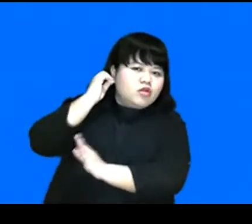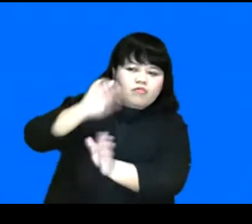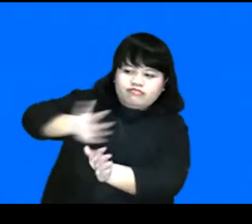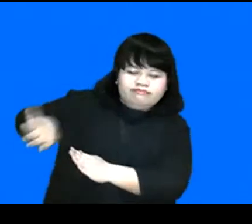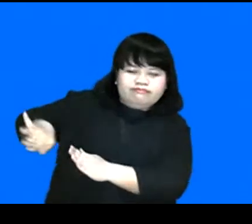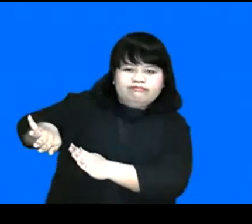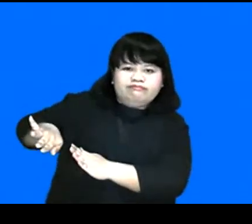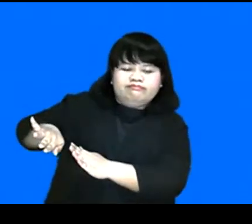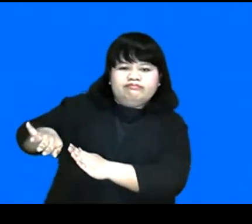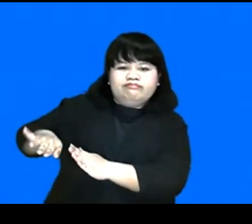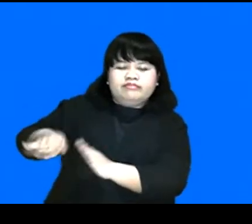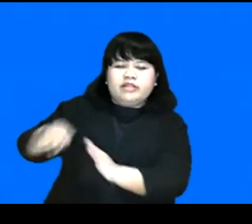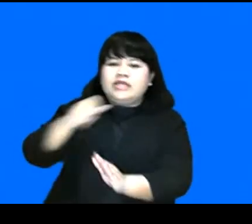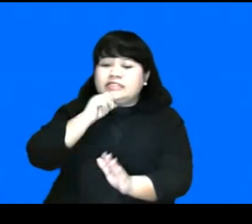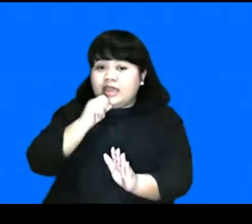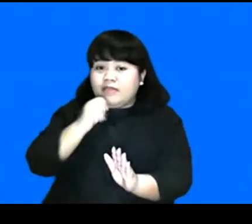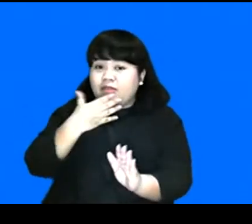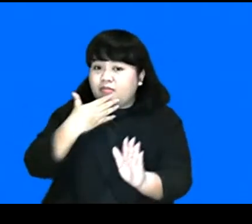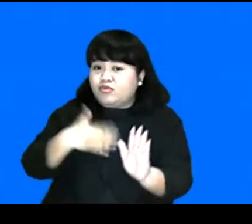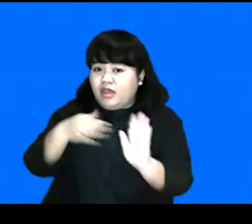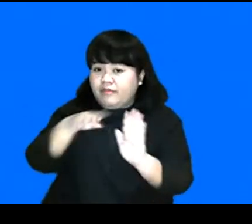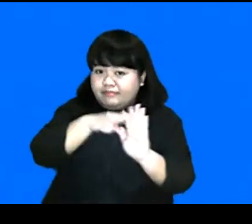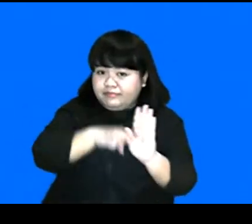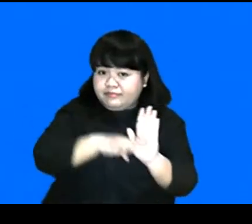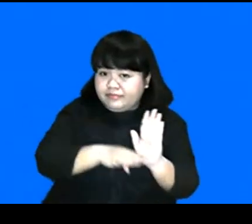and others, who will help them